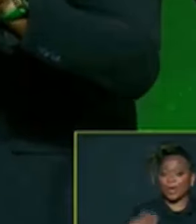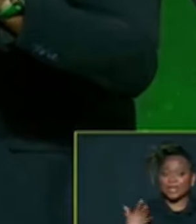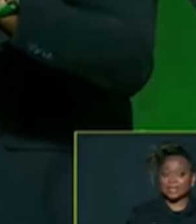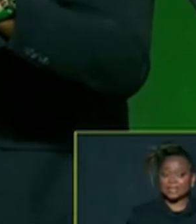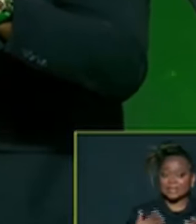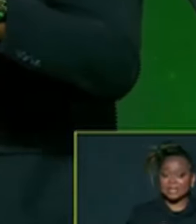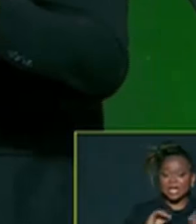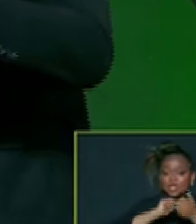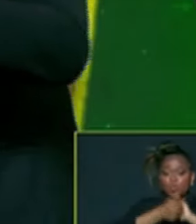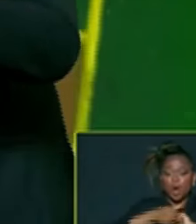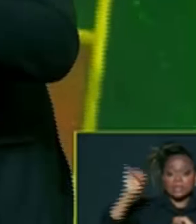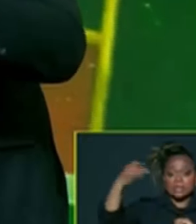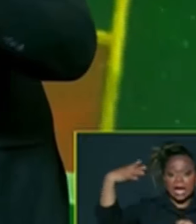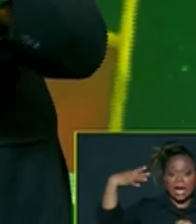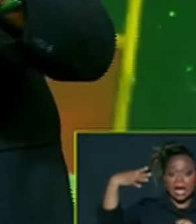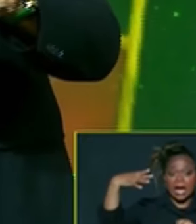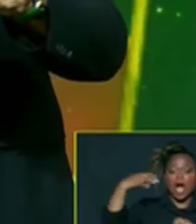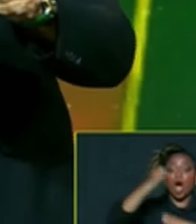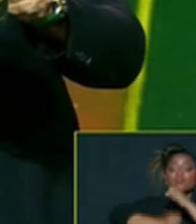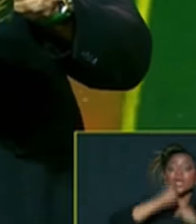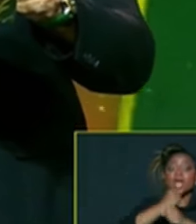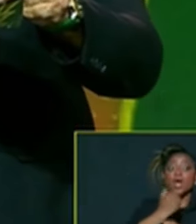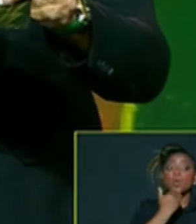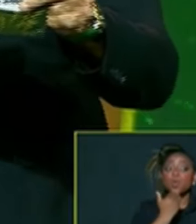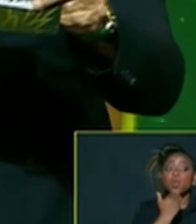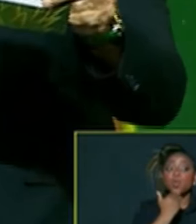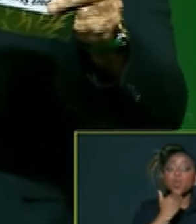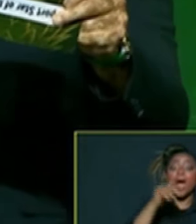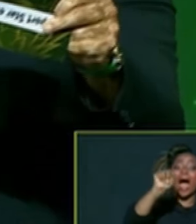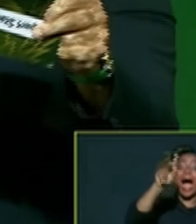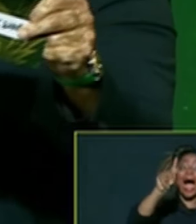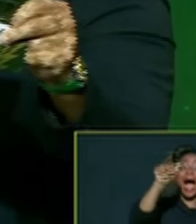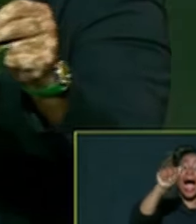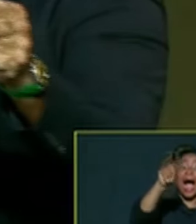The sports star of the year, it's a